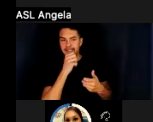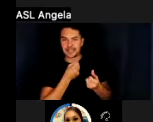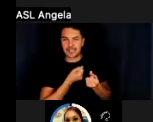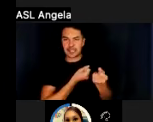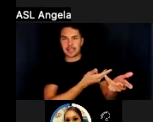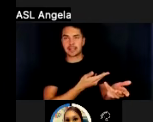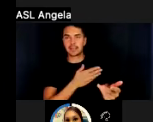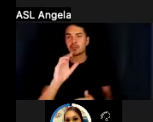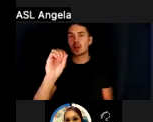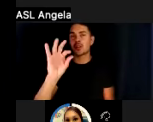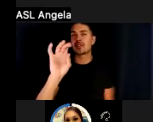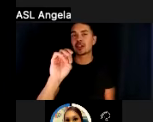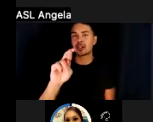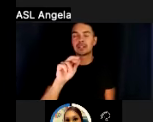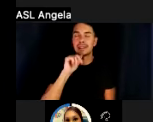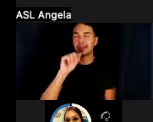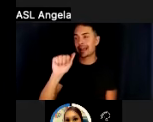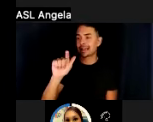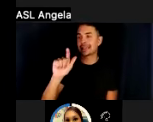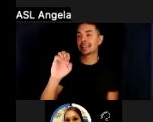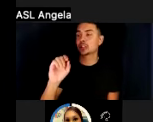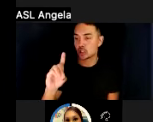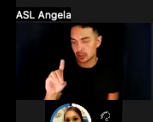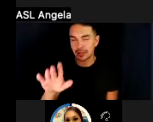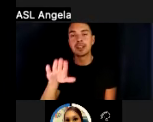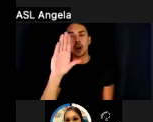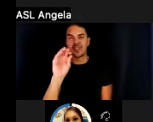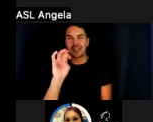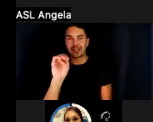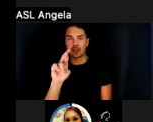to say offender, in our communities now?